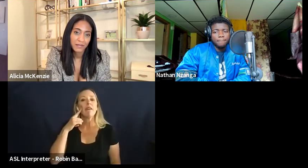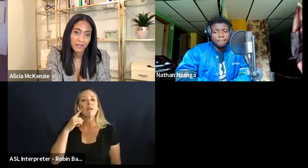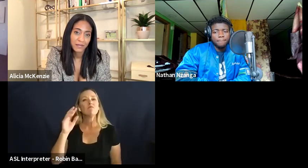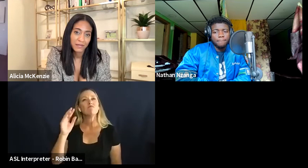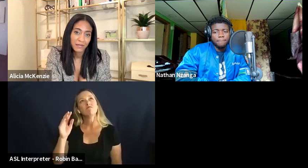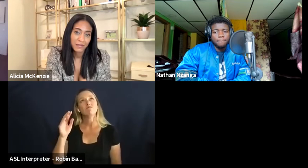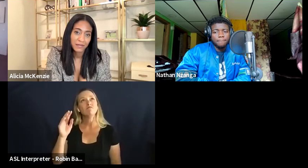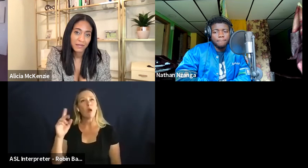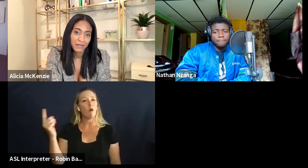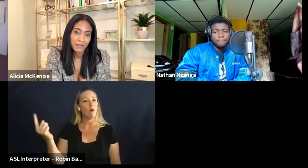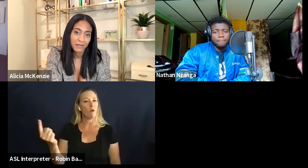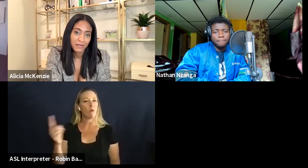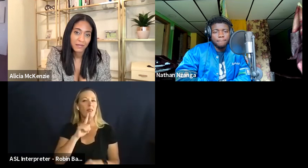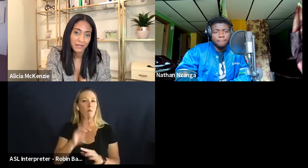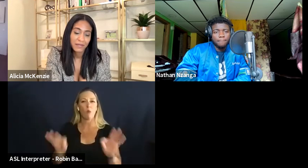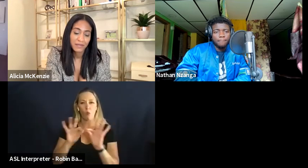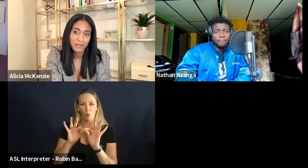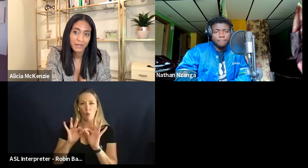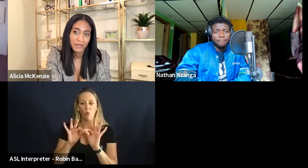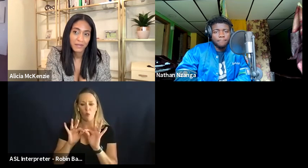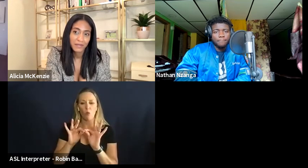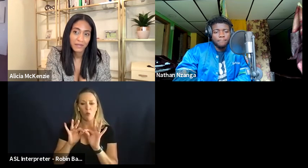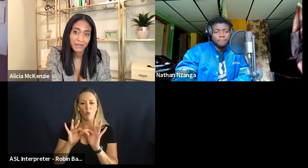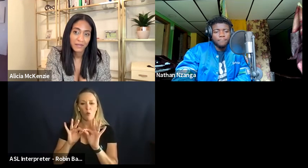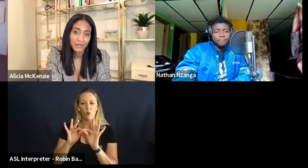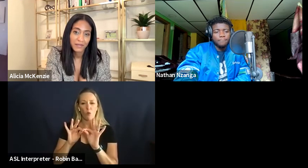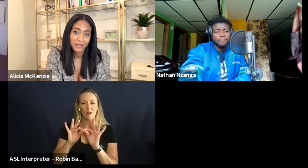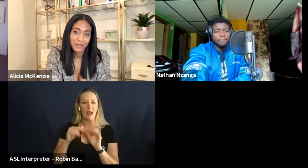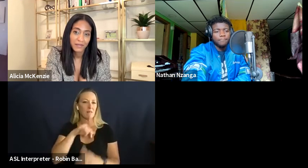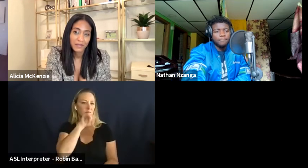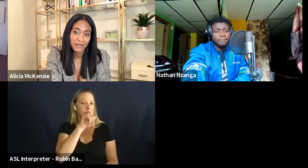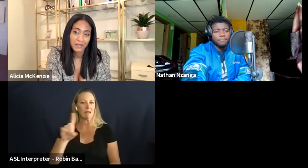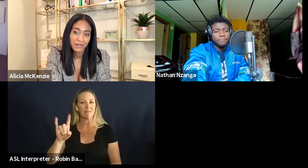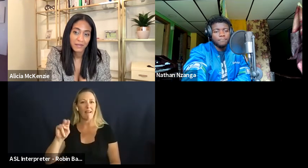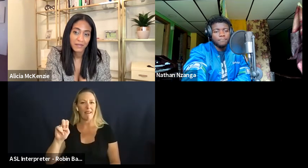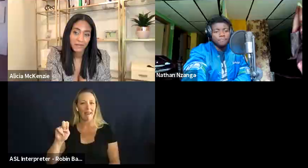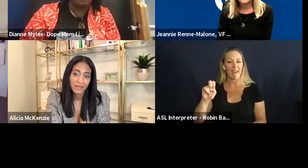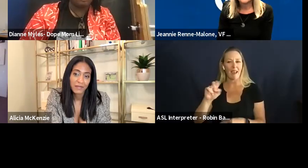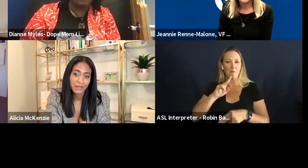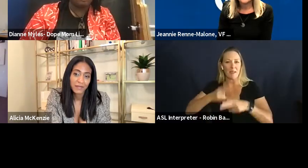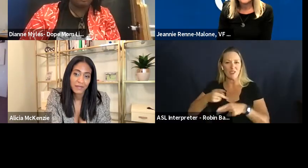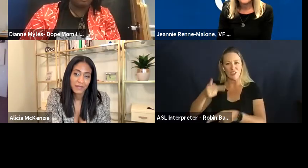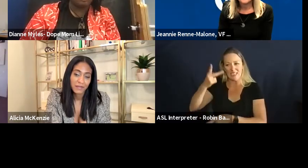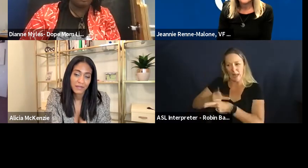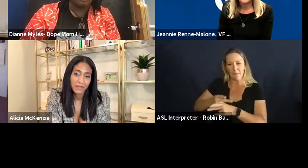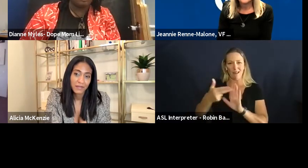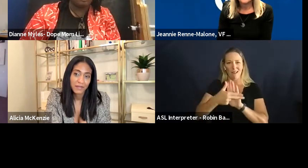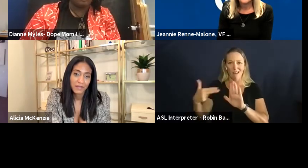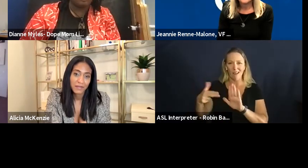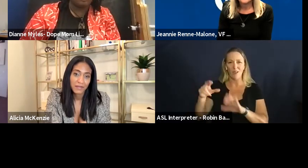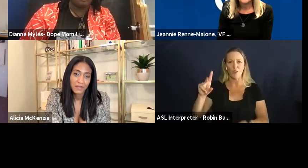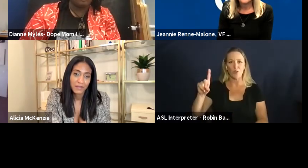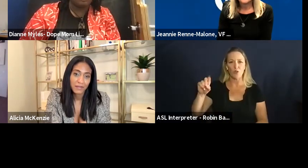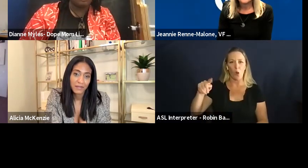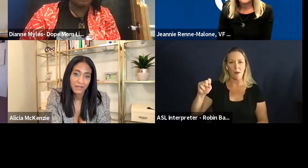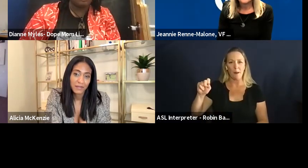always remembering i love um how diane mentioned that she kept the name dope mom life because she always